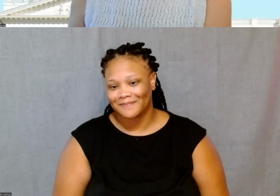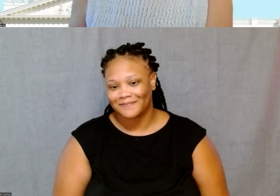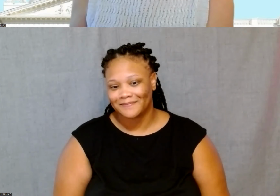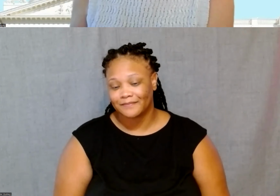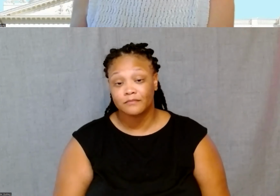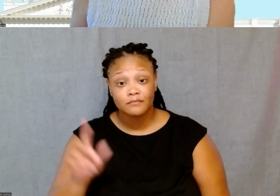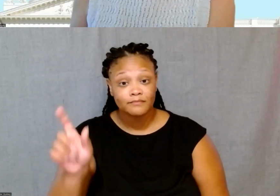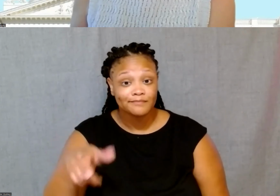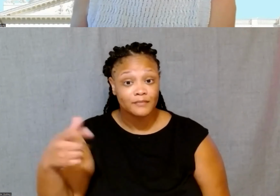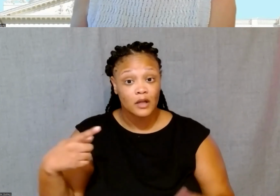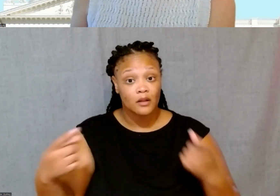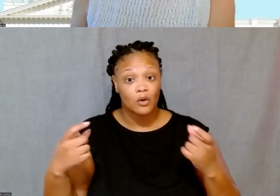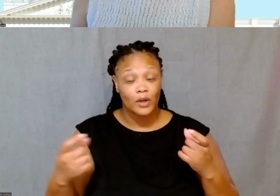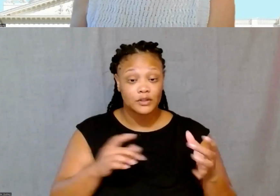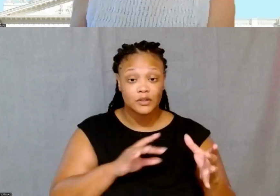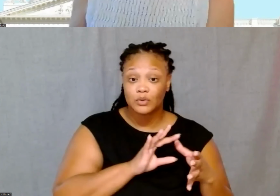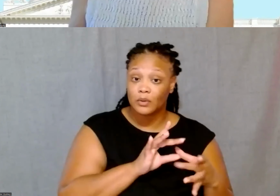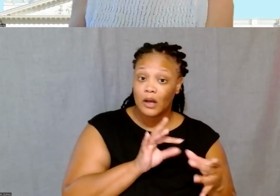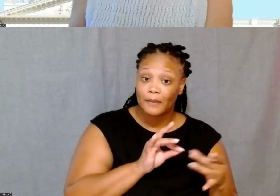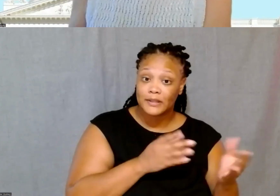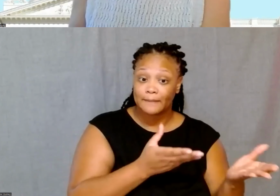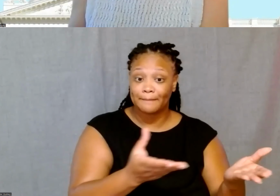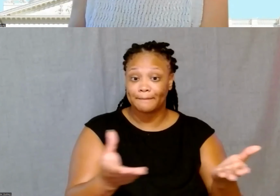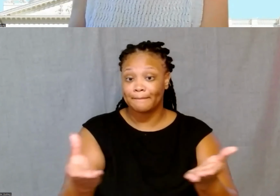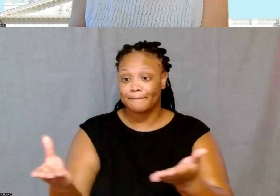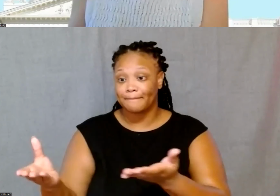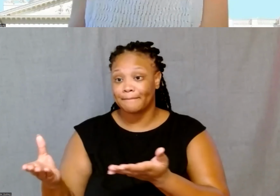Anybody else have questions or comments?